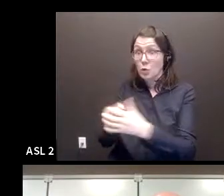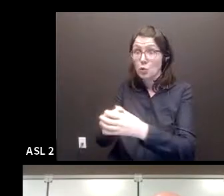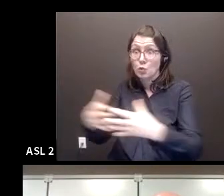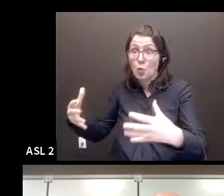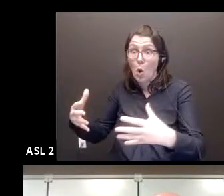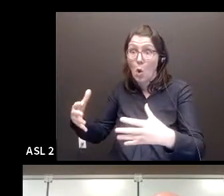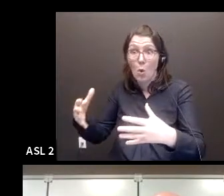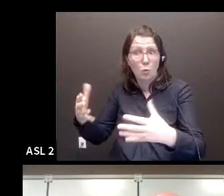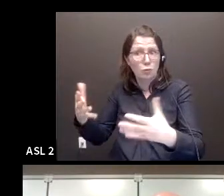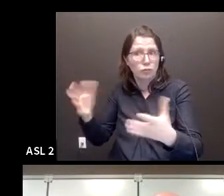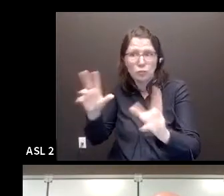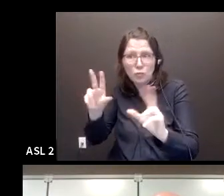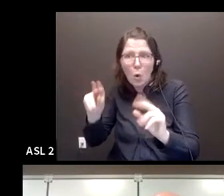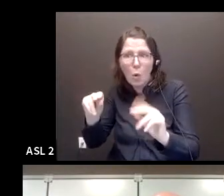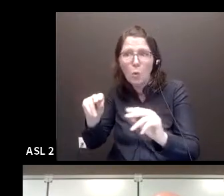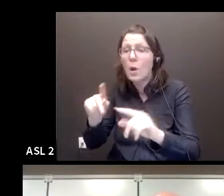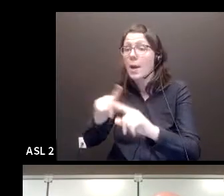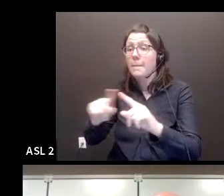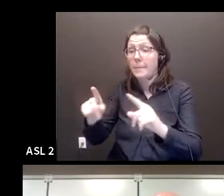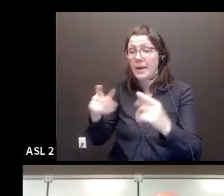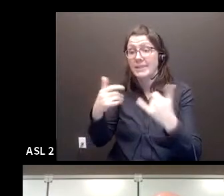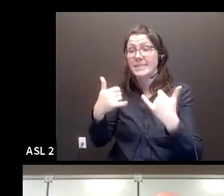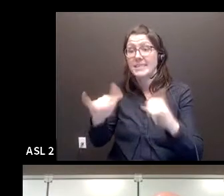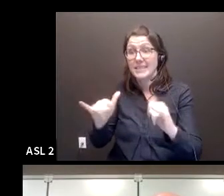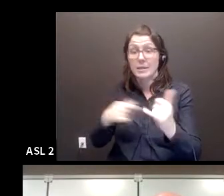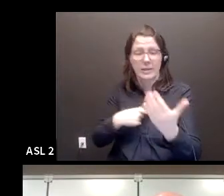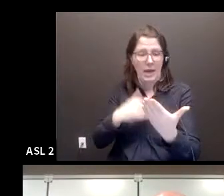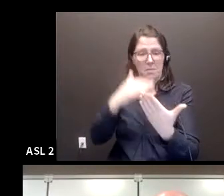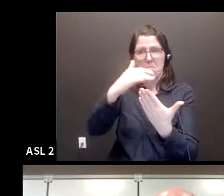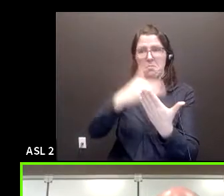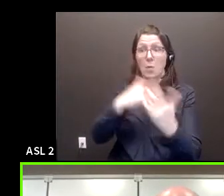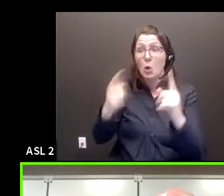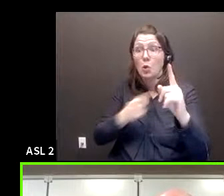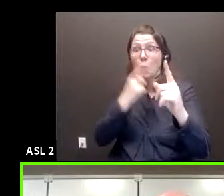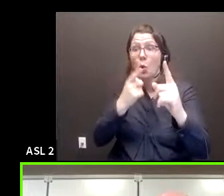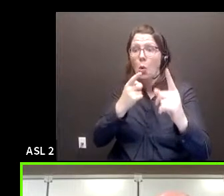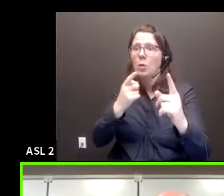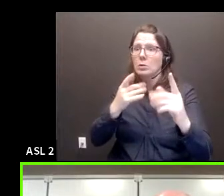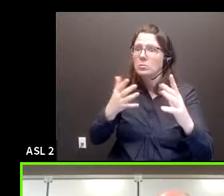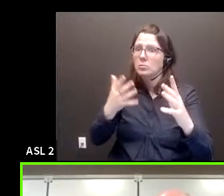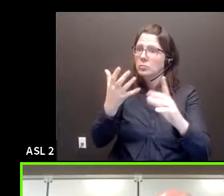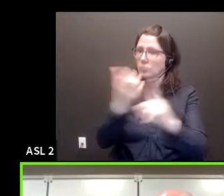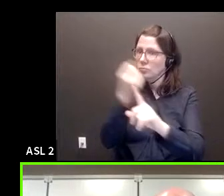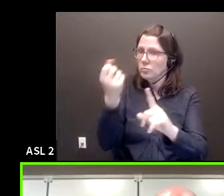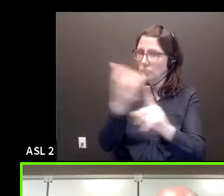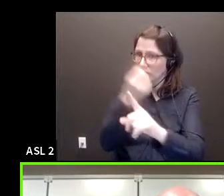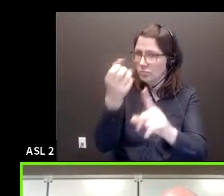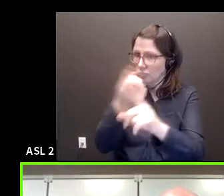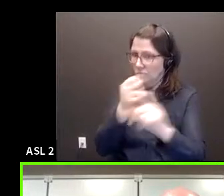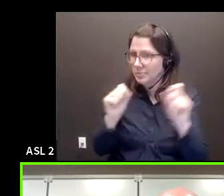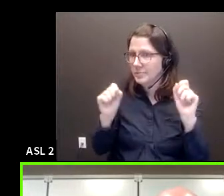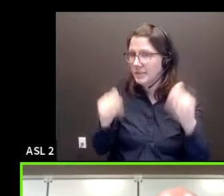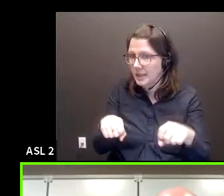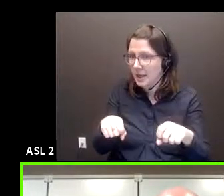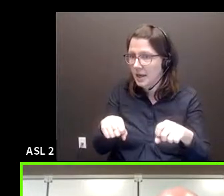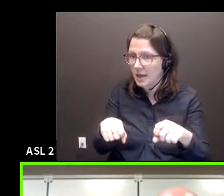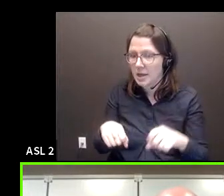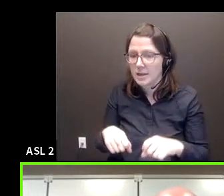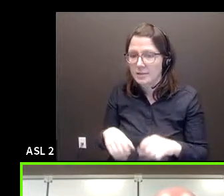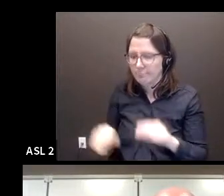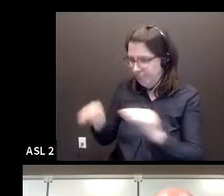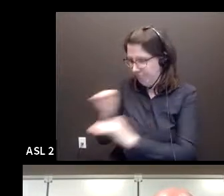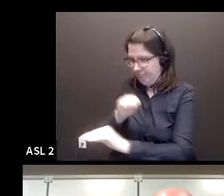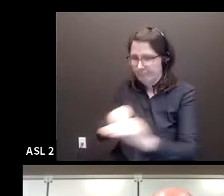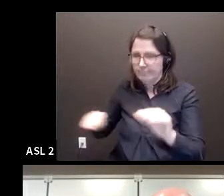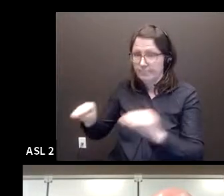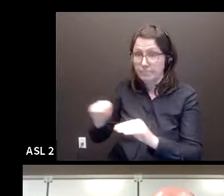opportunity to move the needle on the strategic plan with that oh so absolutely and i think you